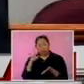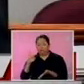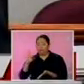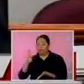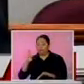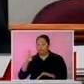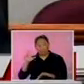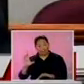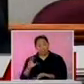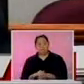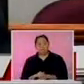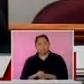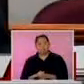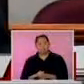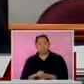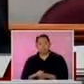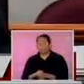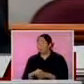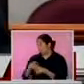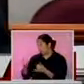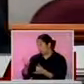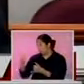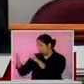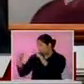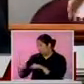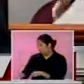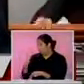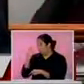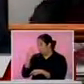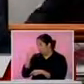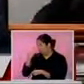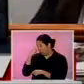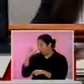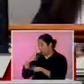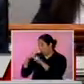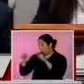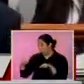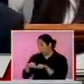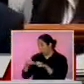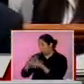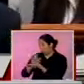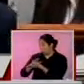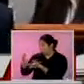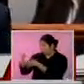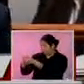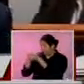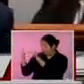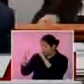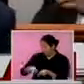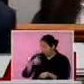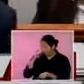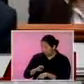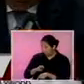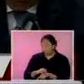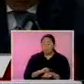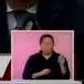Okay. And sir, you are here before this court by virtue of subpoena? Yes, Your Honor. Okay.